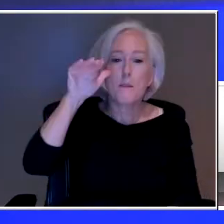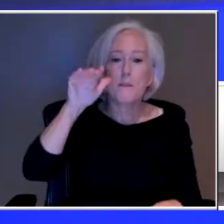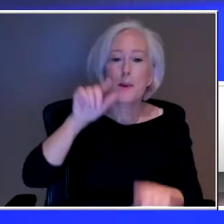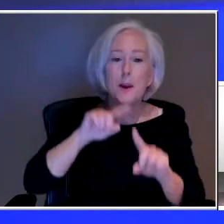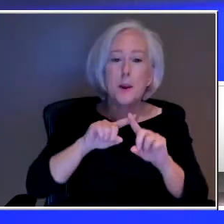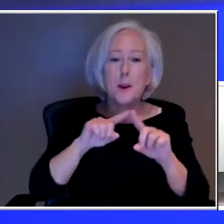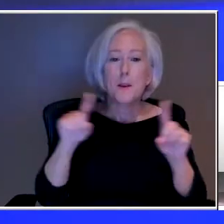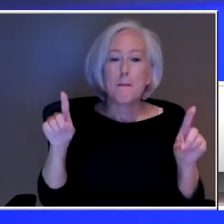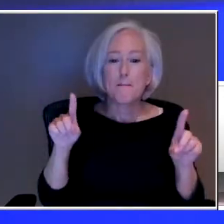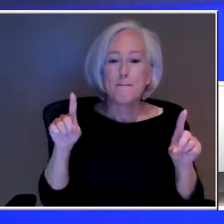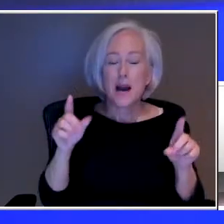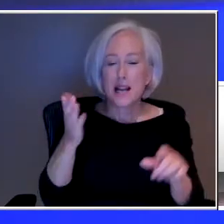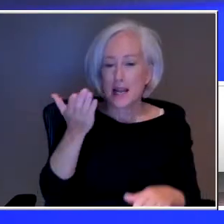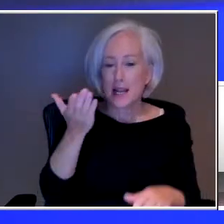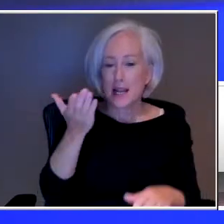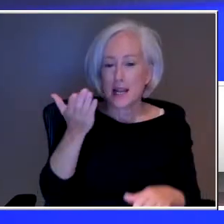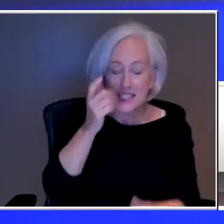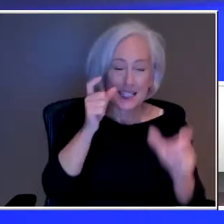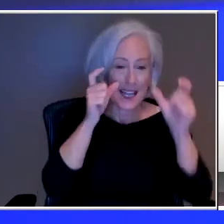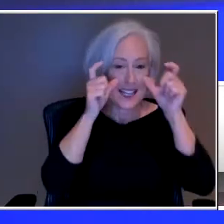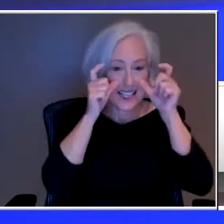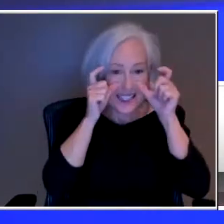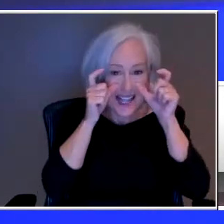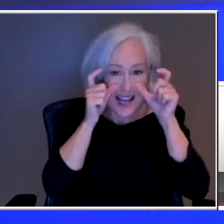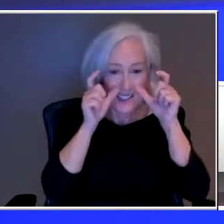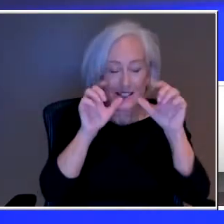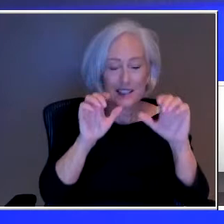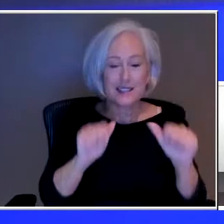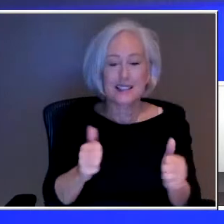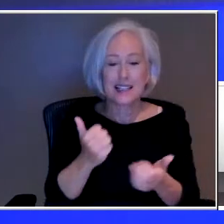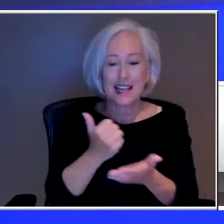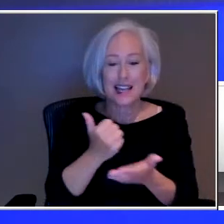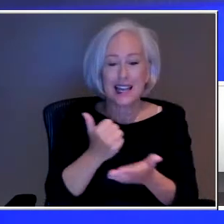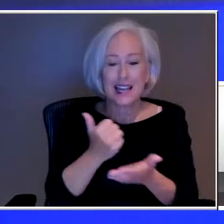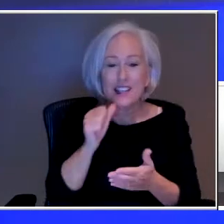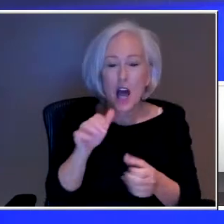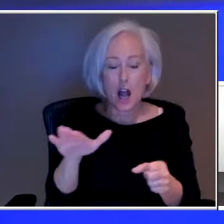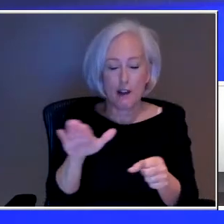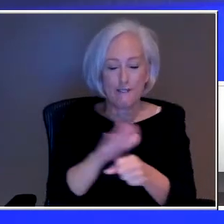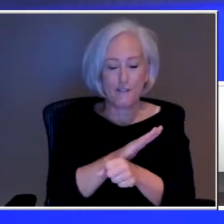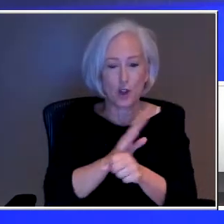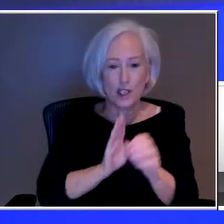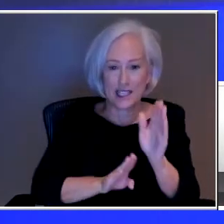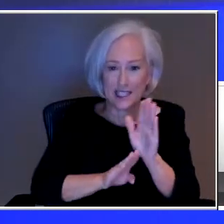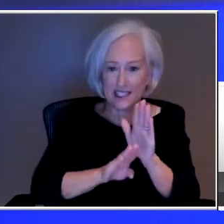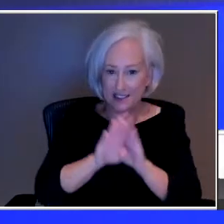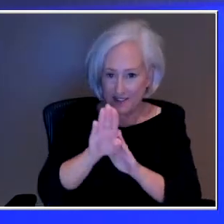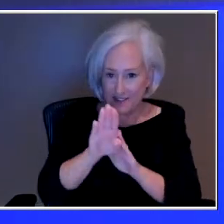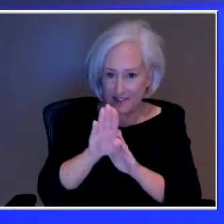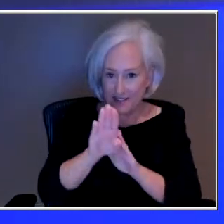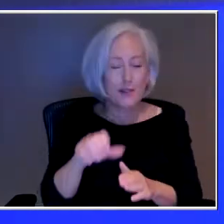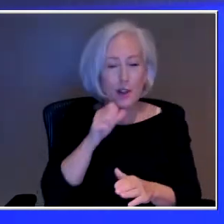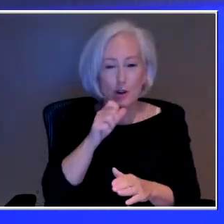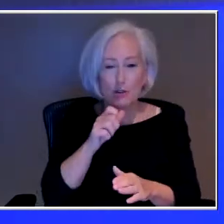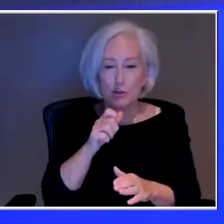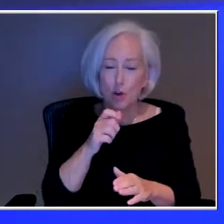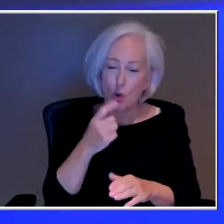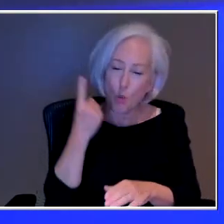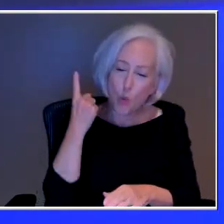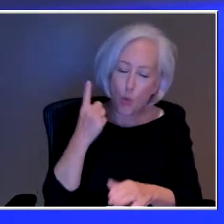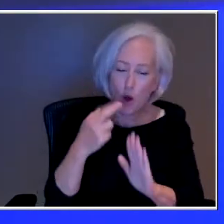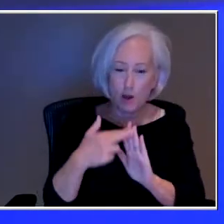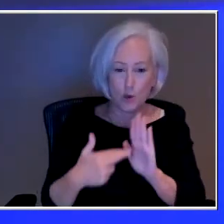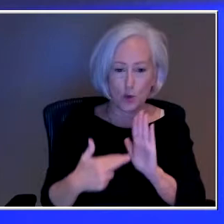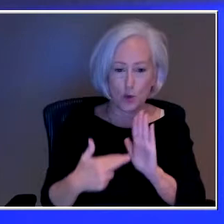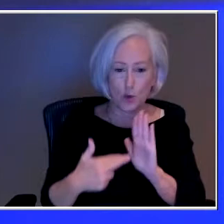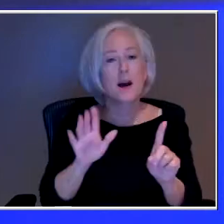glasses are full-time as that brain-eye connection fully develops. There's not a hard and fast rule, but around 7 to 9 is when that brain-eye connection